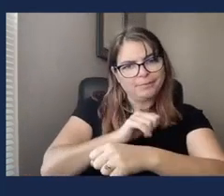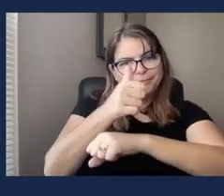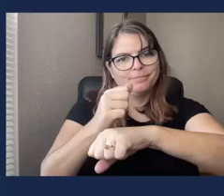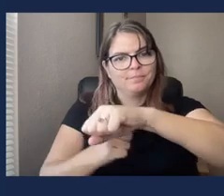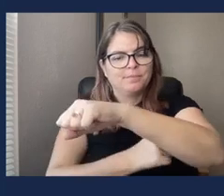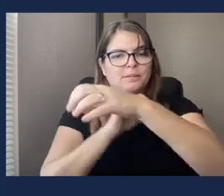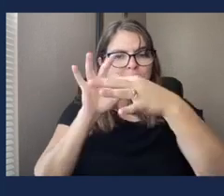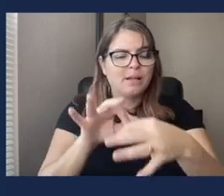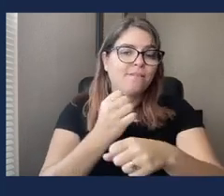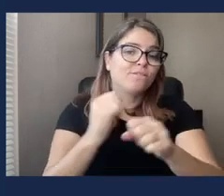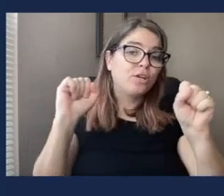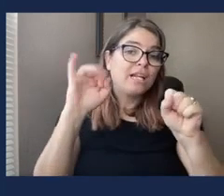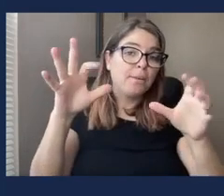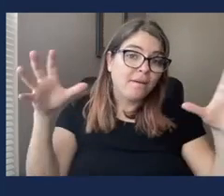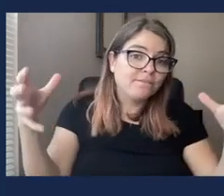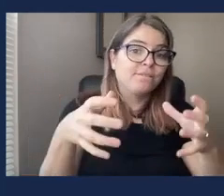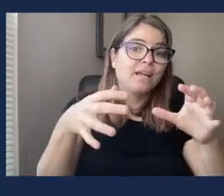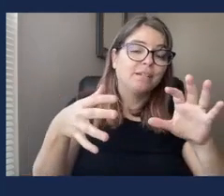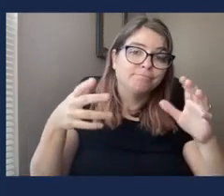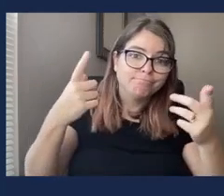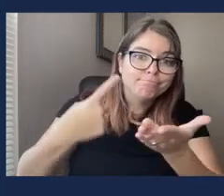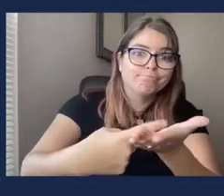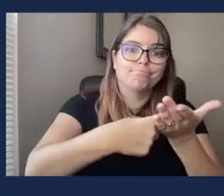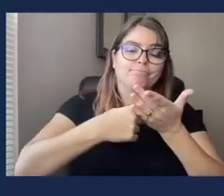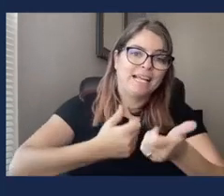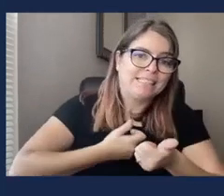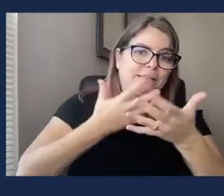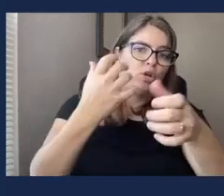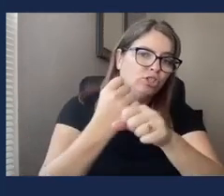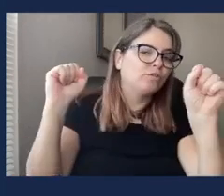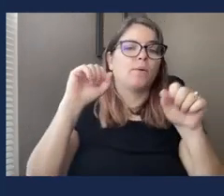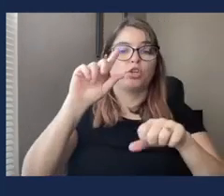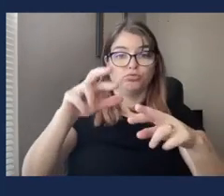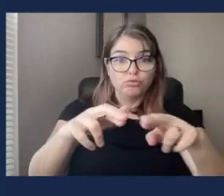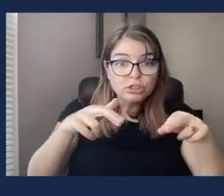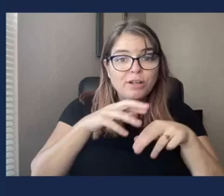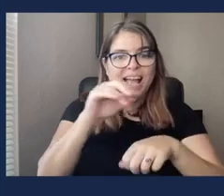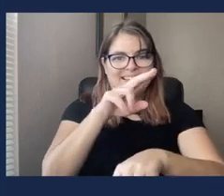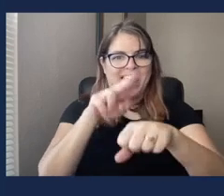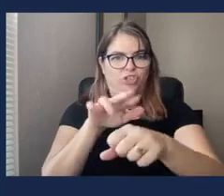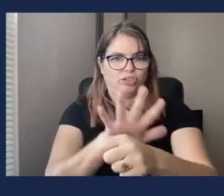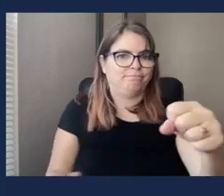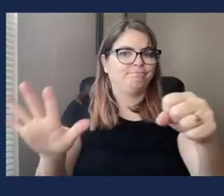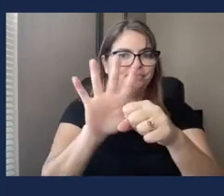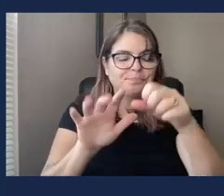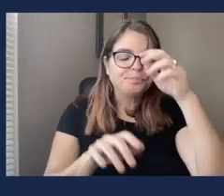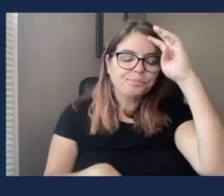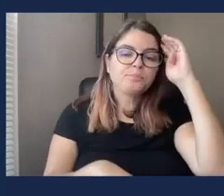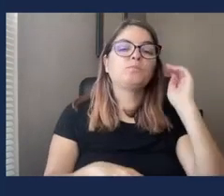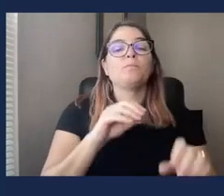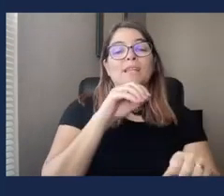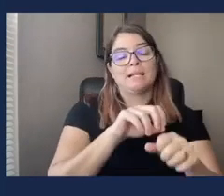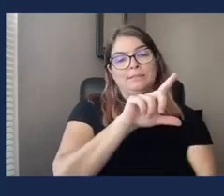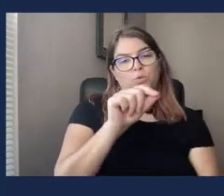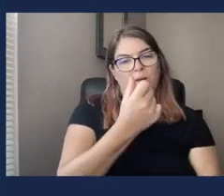association, assembly, and free expression on a regional and national level. In 2011, Emerson